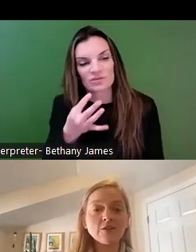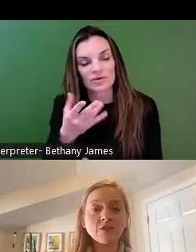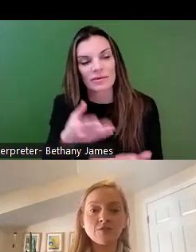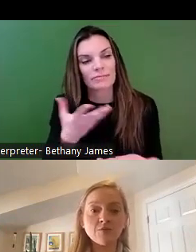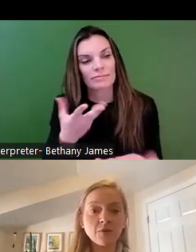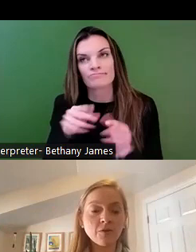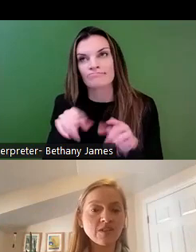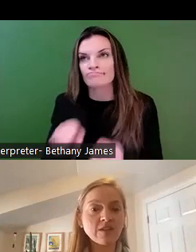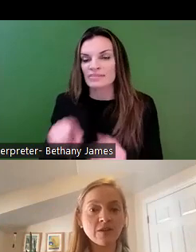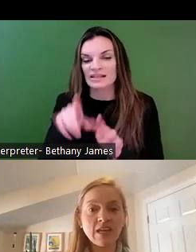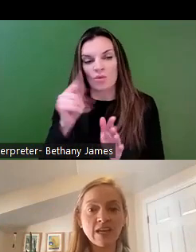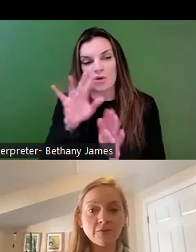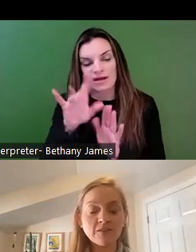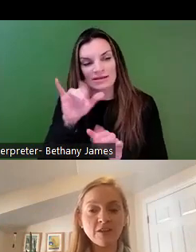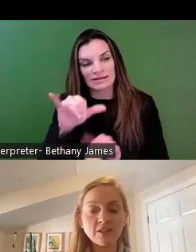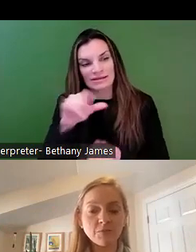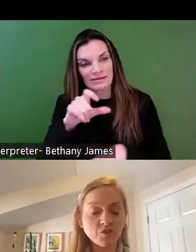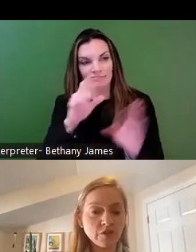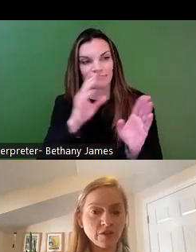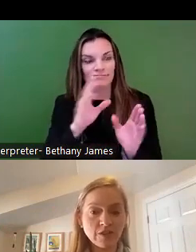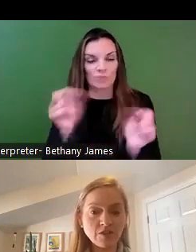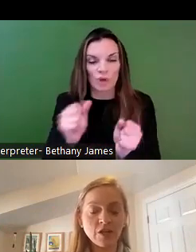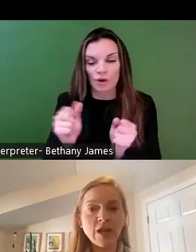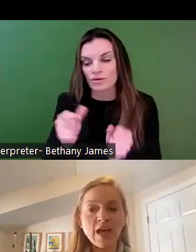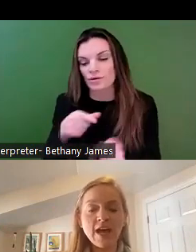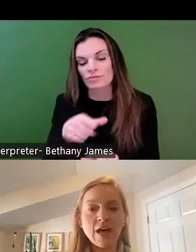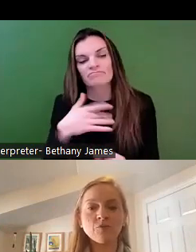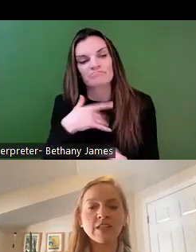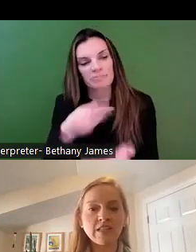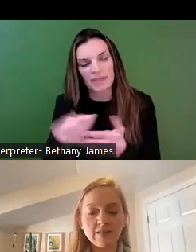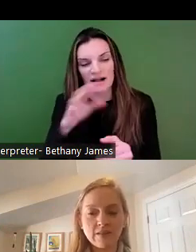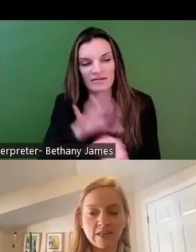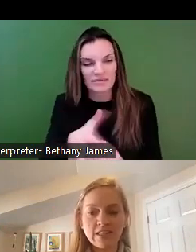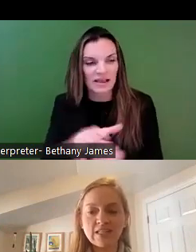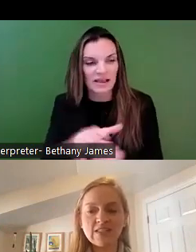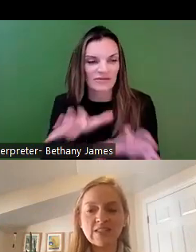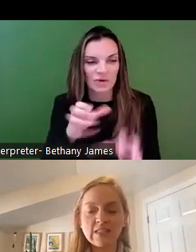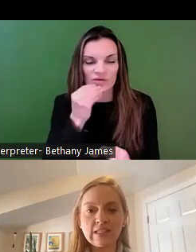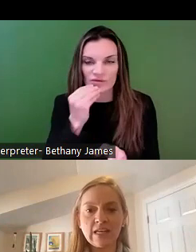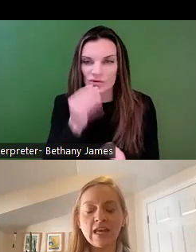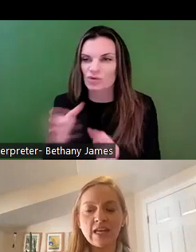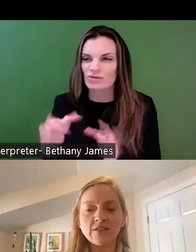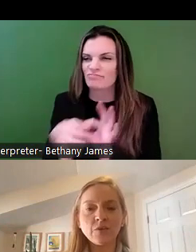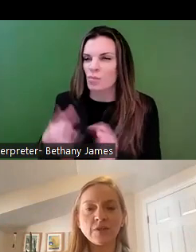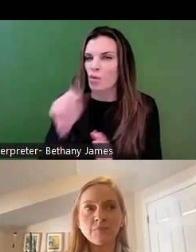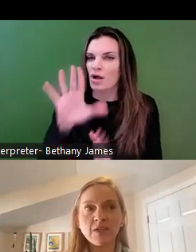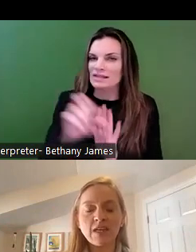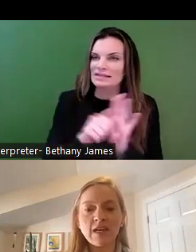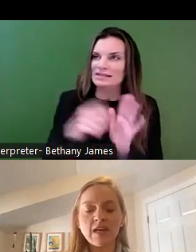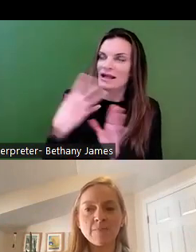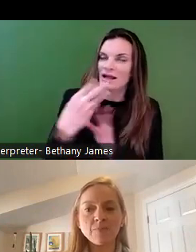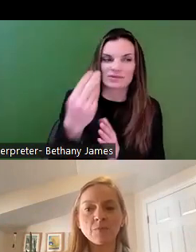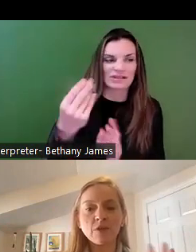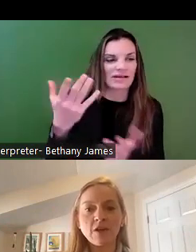season. You can use frozen or canned fruits and vegetables during the winter. Really eating seasonally is going to